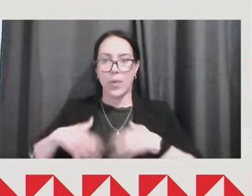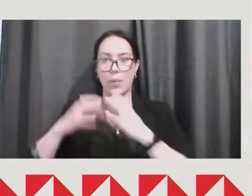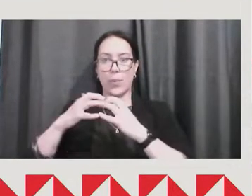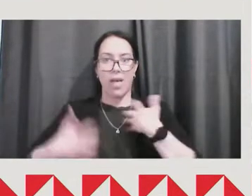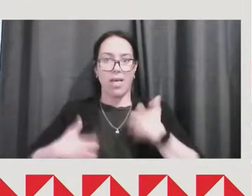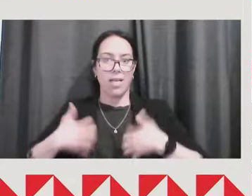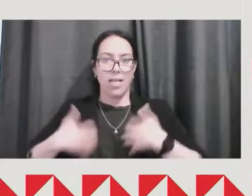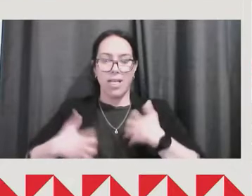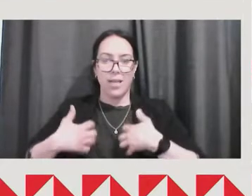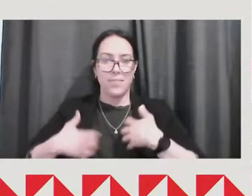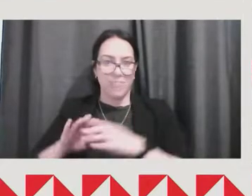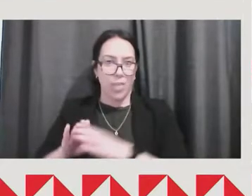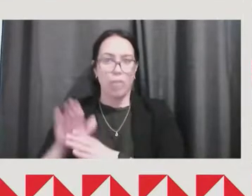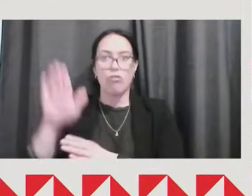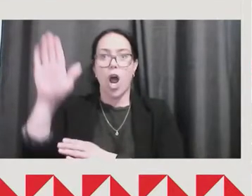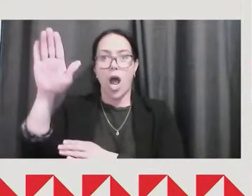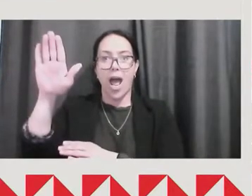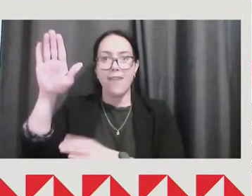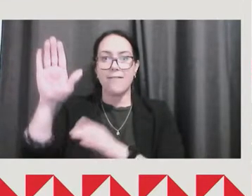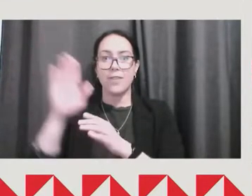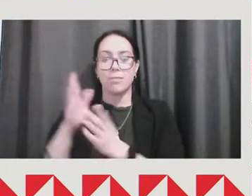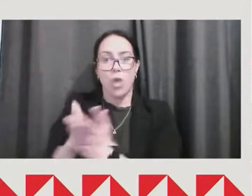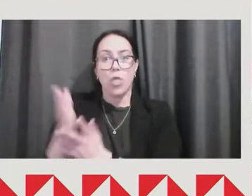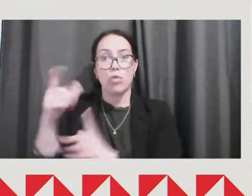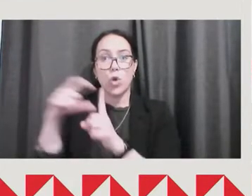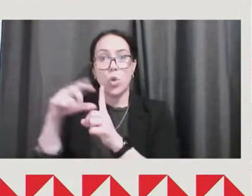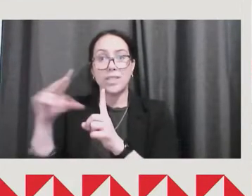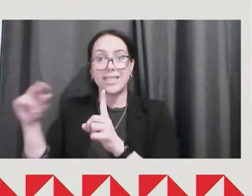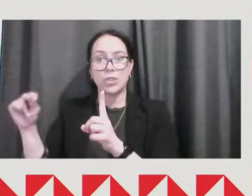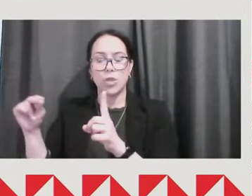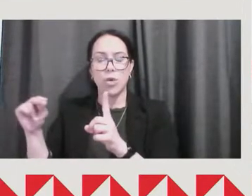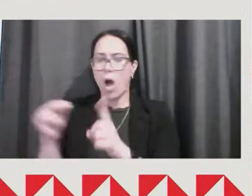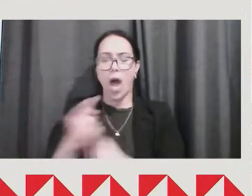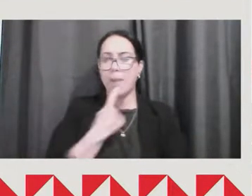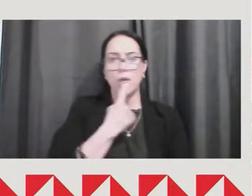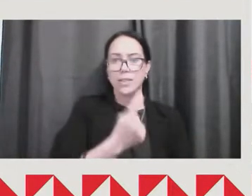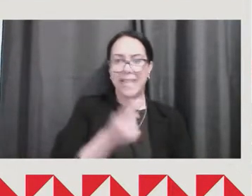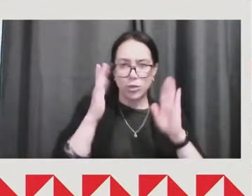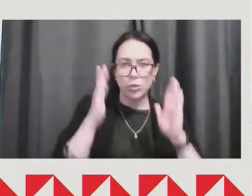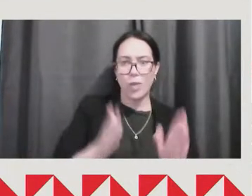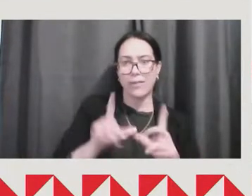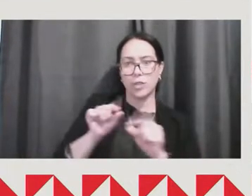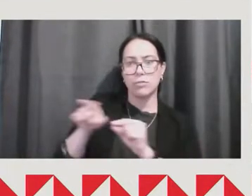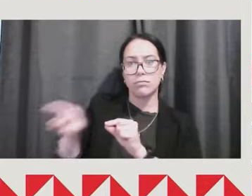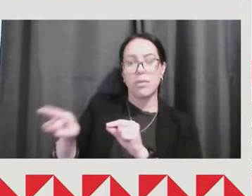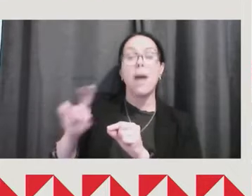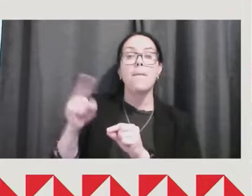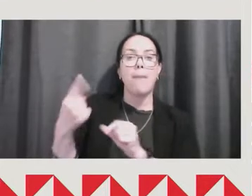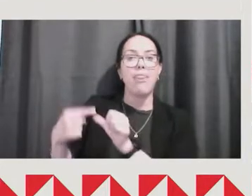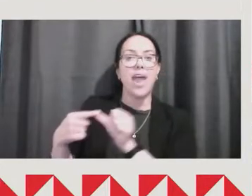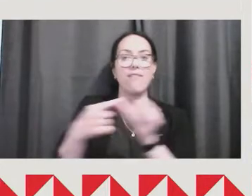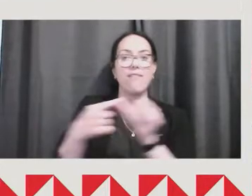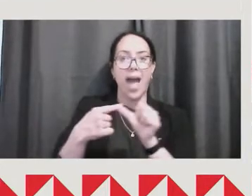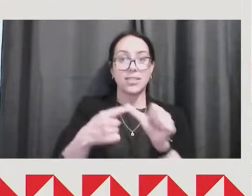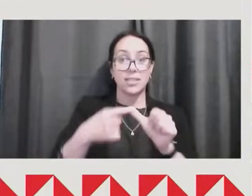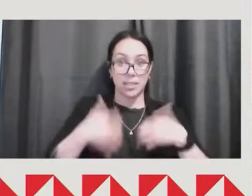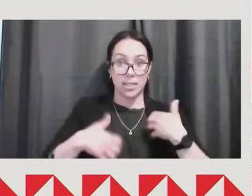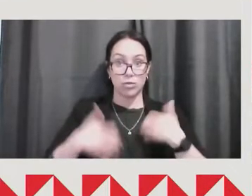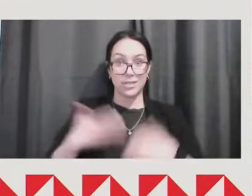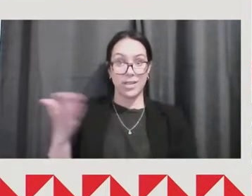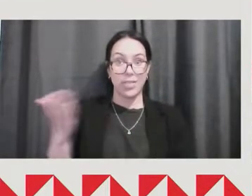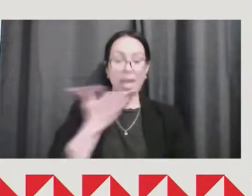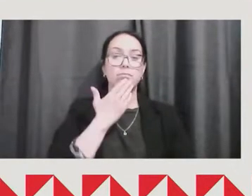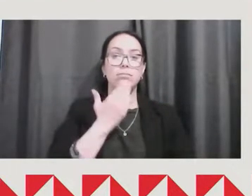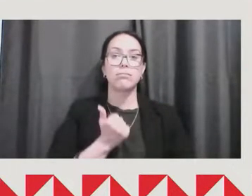specifically on digital not saying that has to be a practice but these people have the answers to that if you're interested in that please go and talk to them